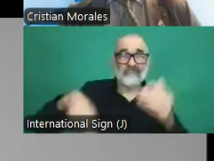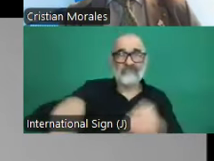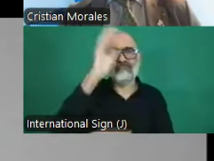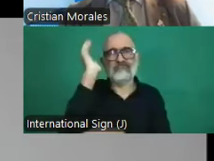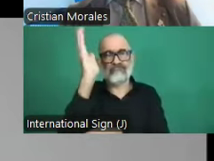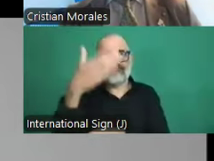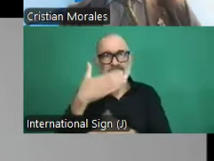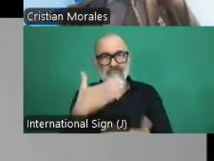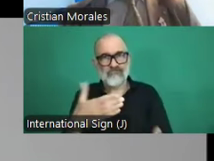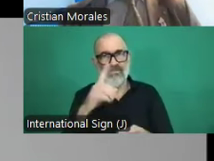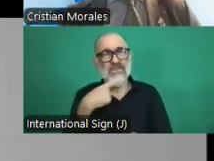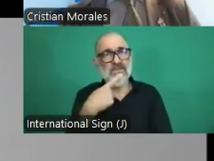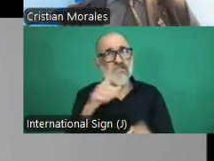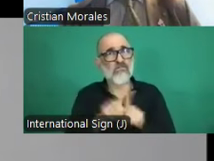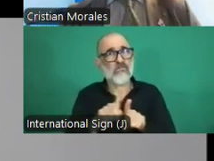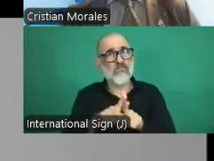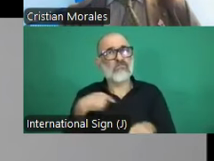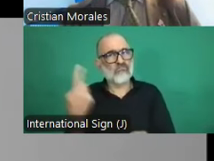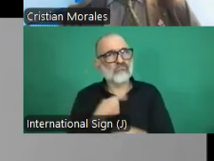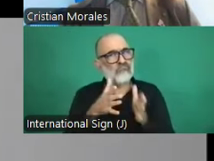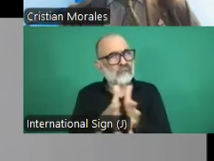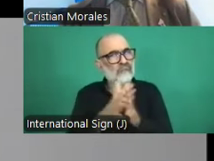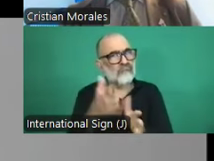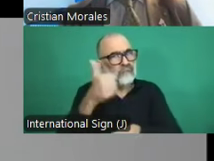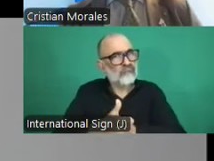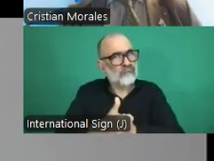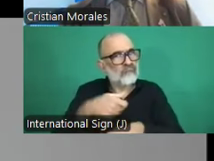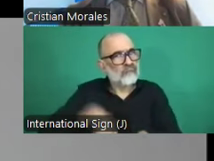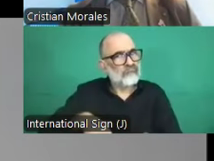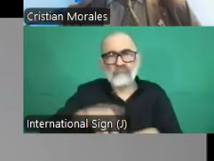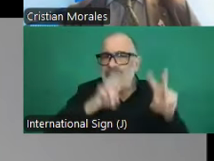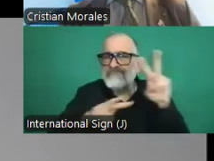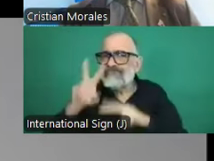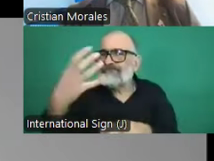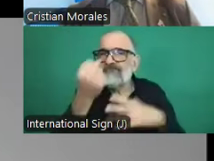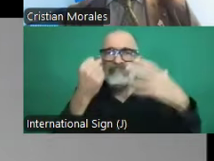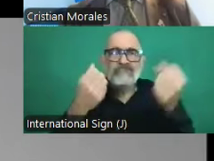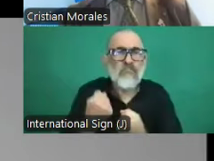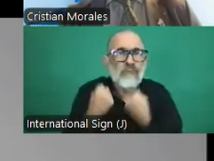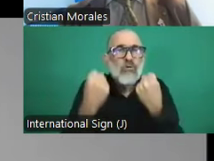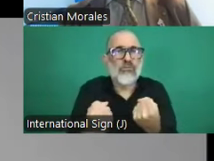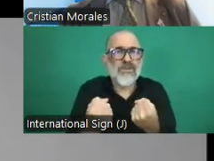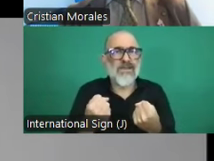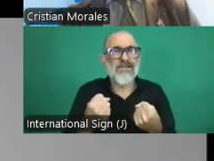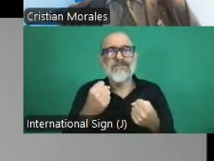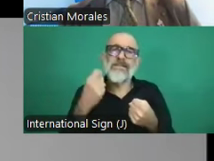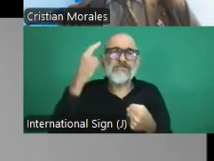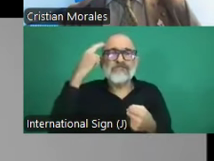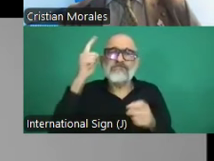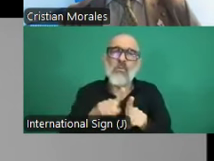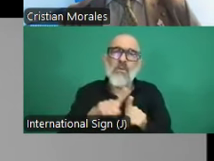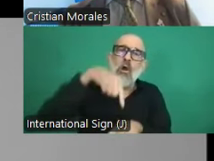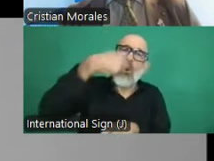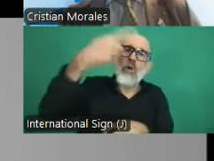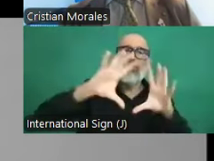strengthen partnerships with other Latin American countries to exchange experiences and